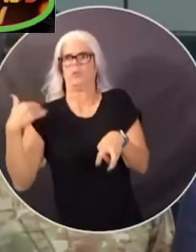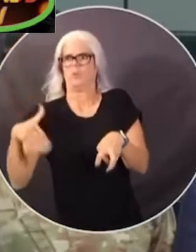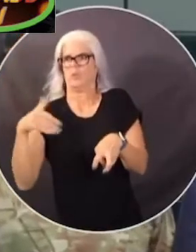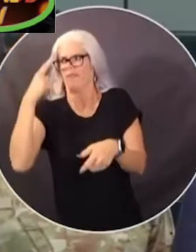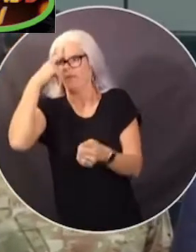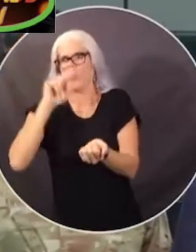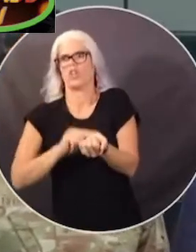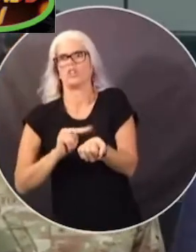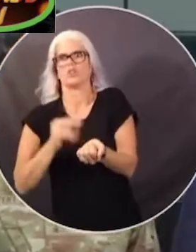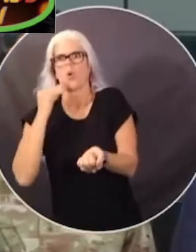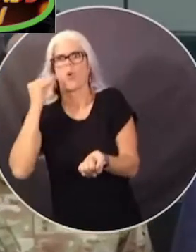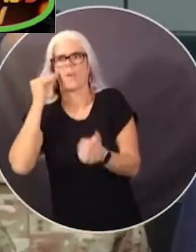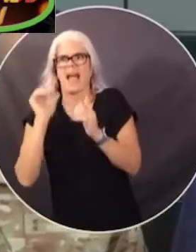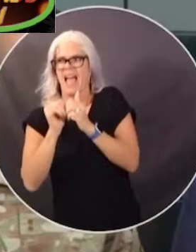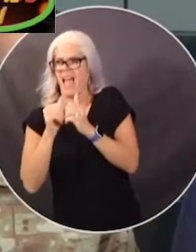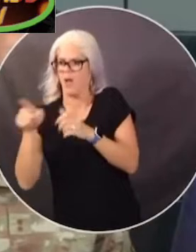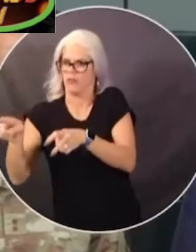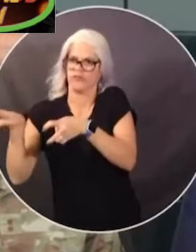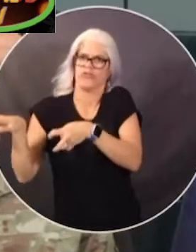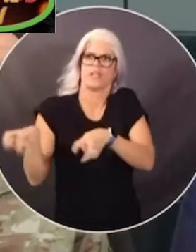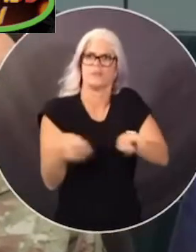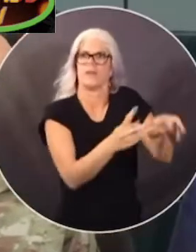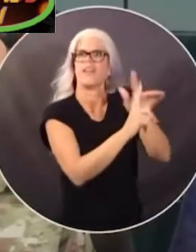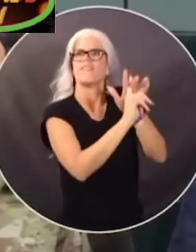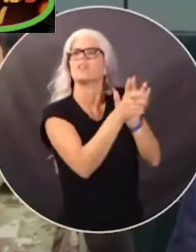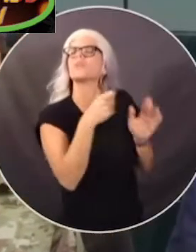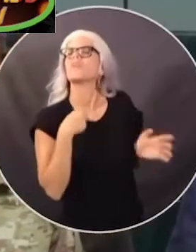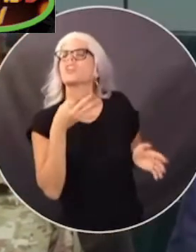in transfer of an evacuation. How many,